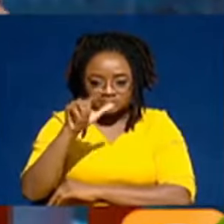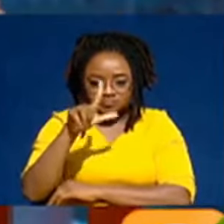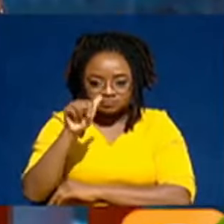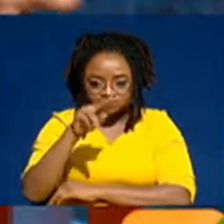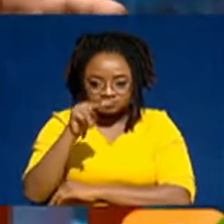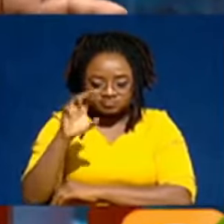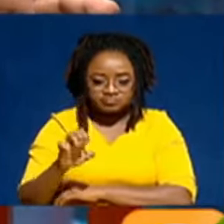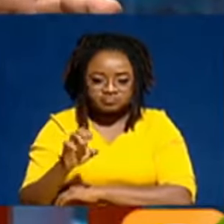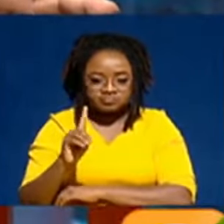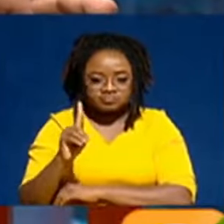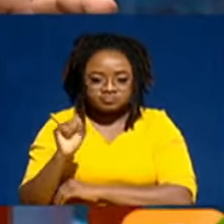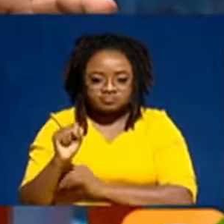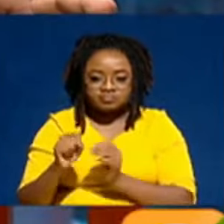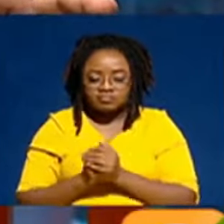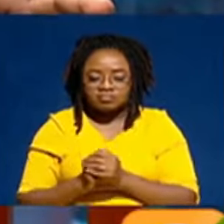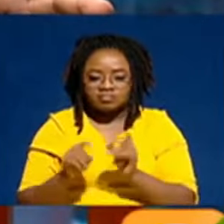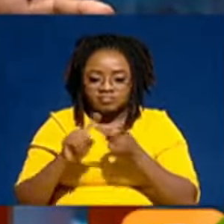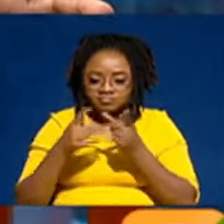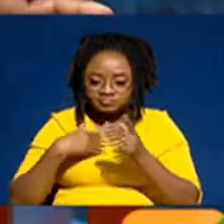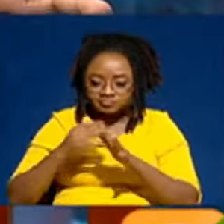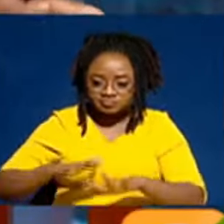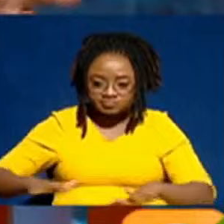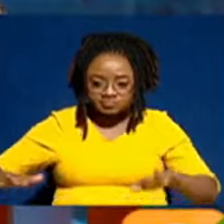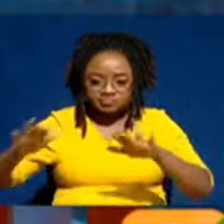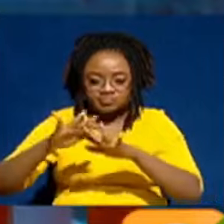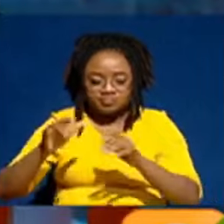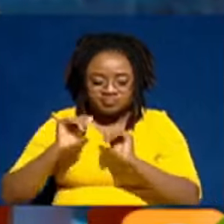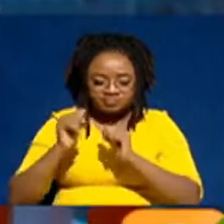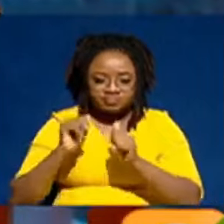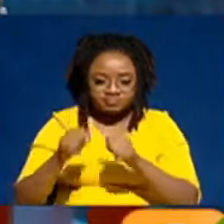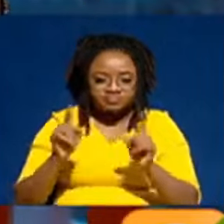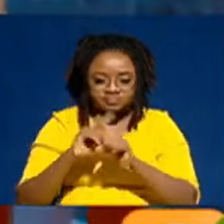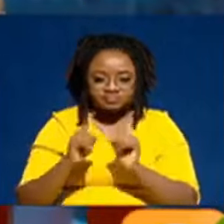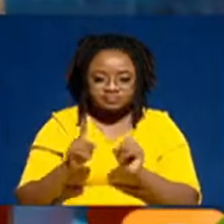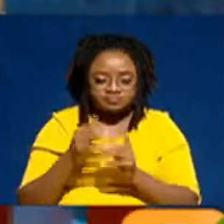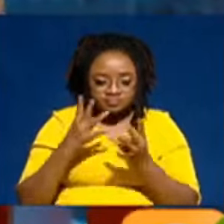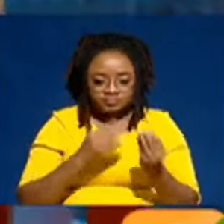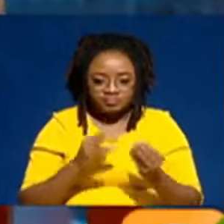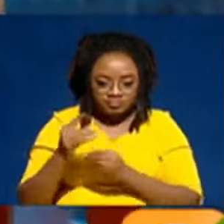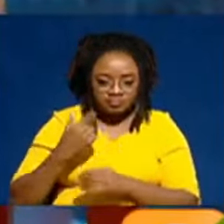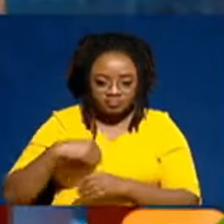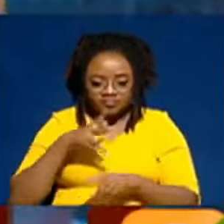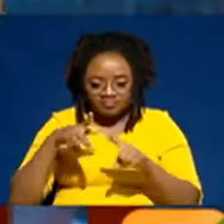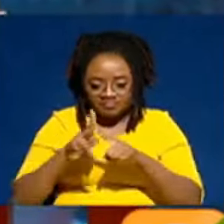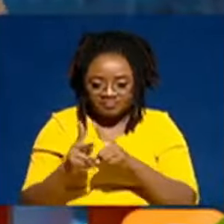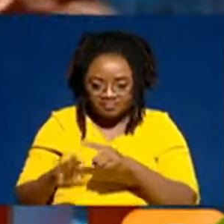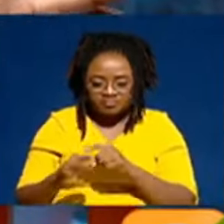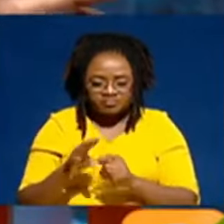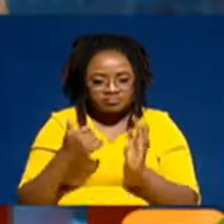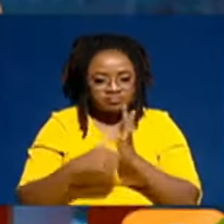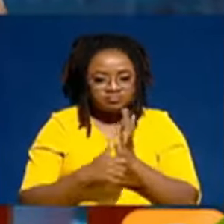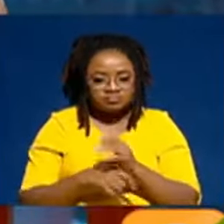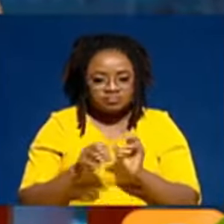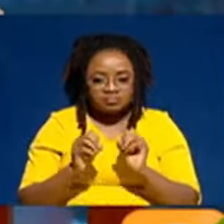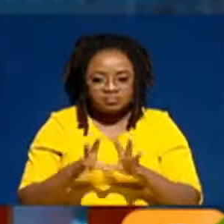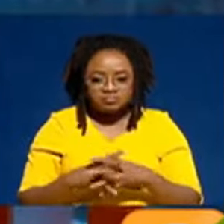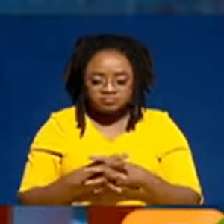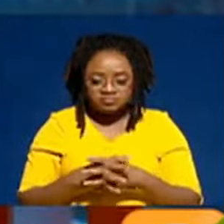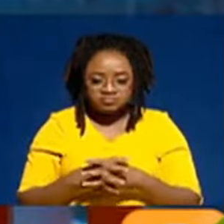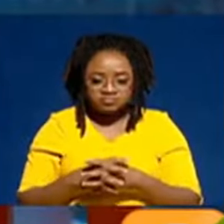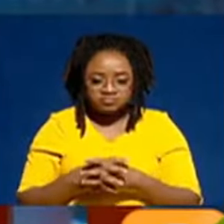have sufficient space, and, you know, it was easier to start rolling out affordable housing from there before moving to other areas.